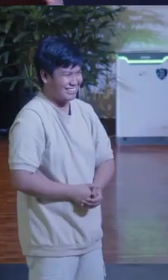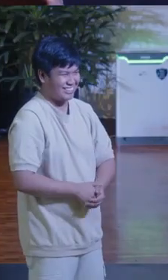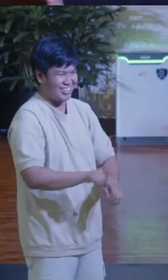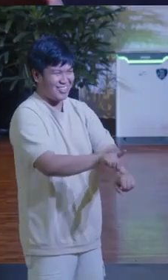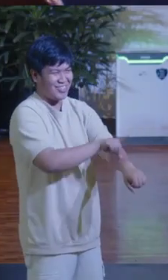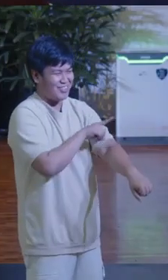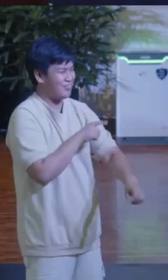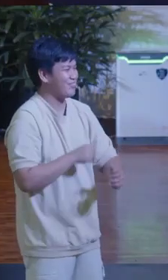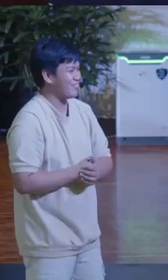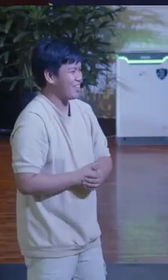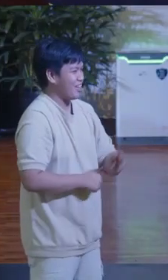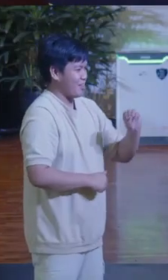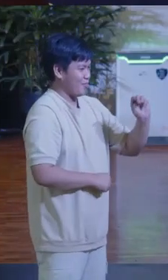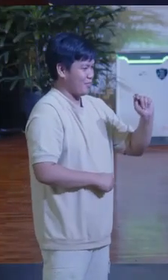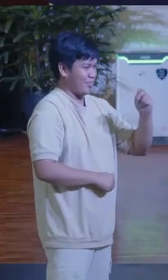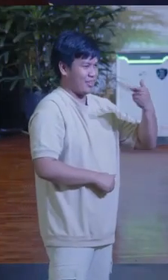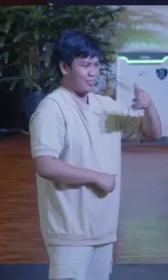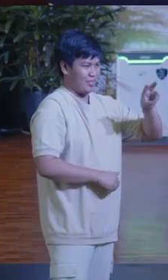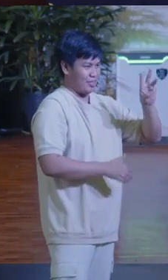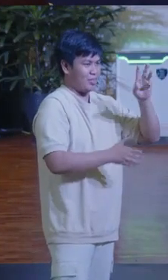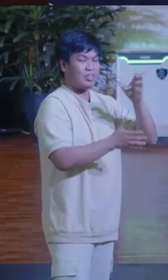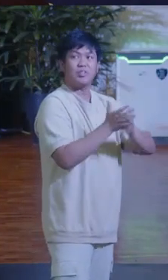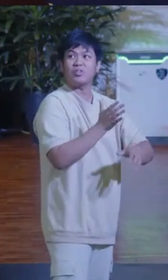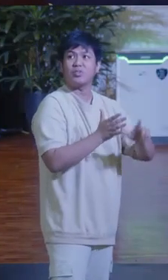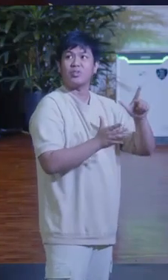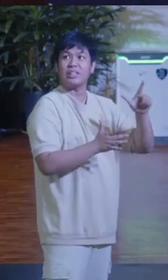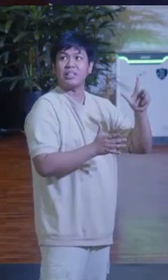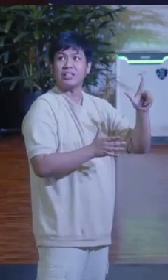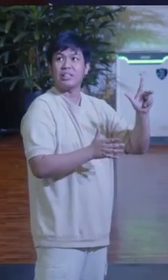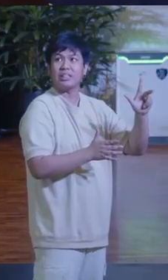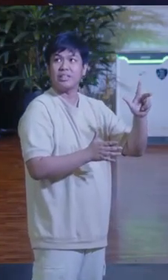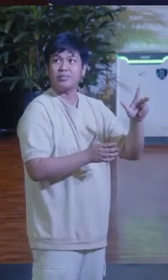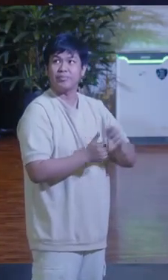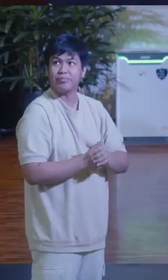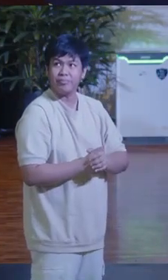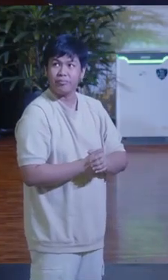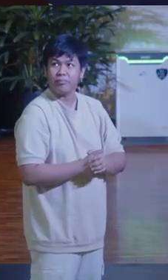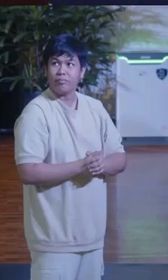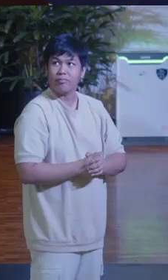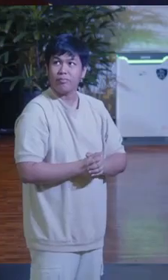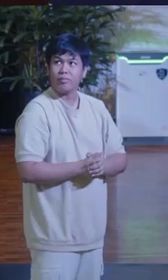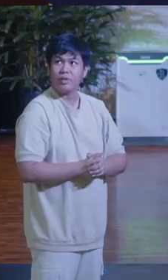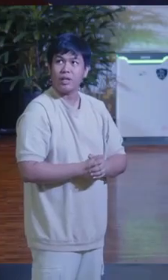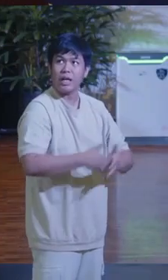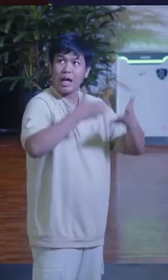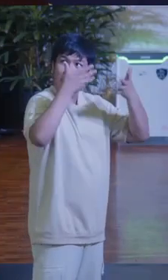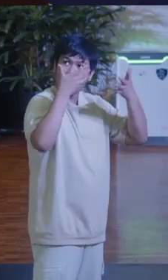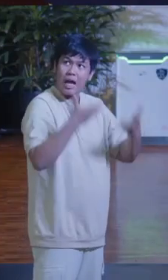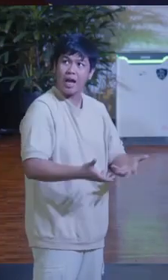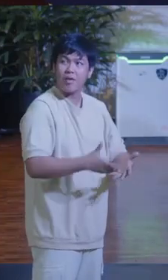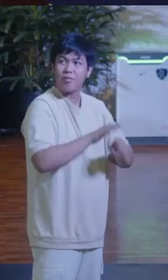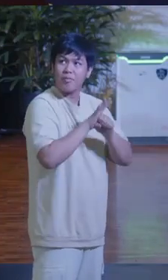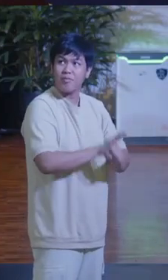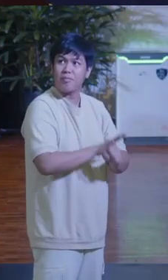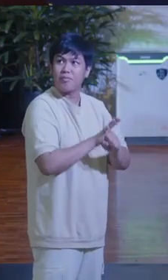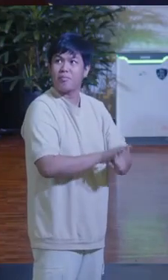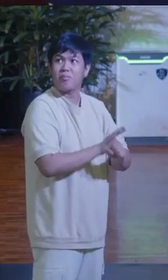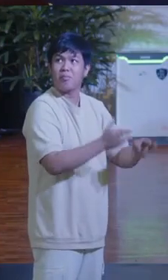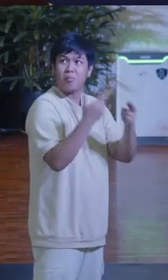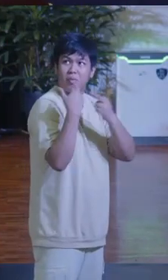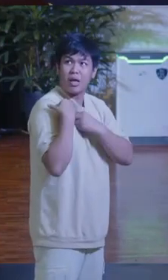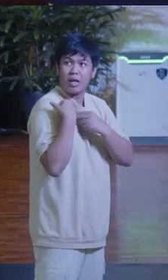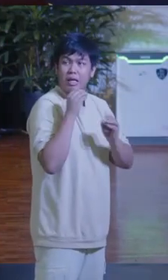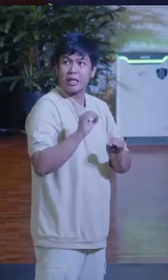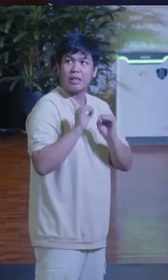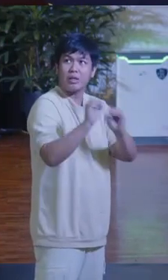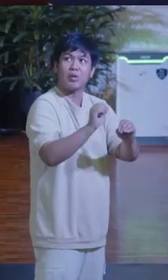Matthew 23:4, sabi ng ating Panginoon sa mga Pariseo, they tie up heavy burdens, hard to bear, and lay